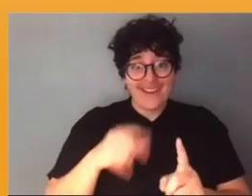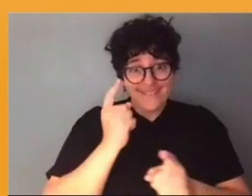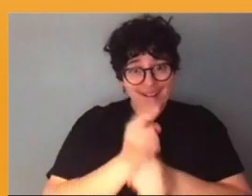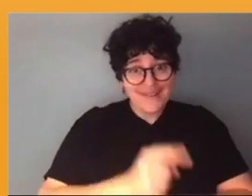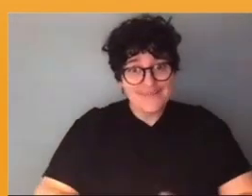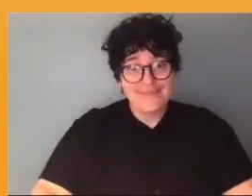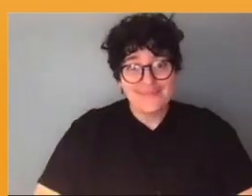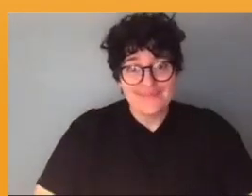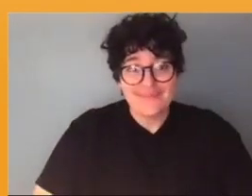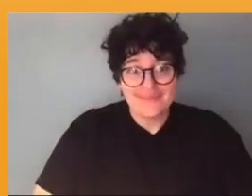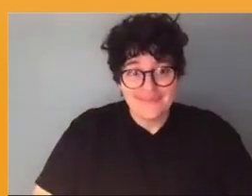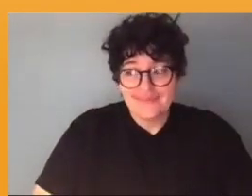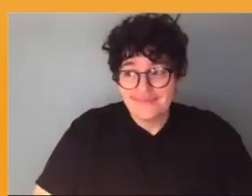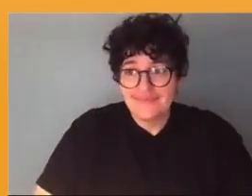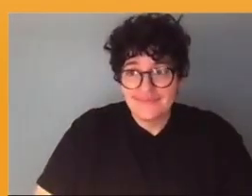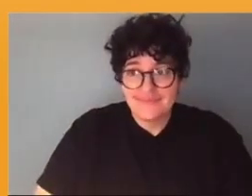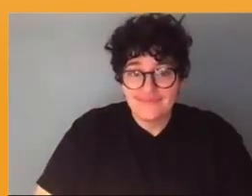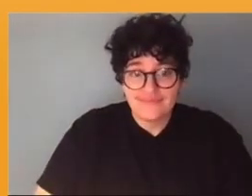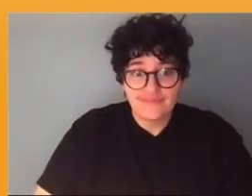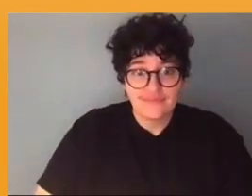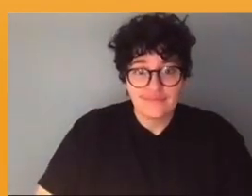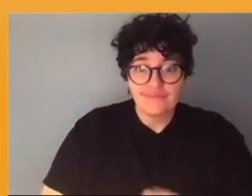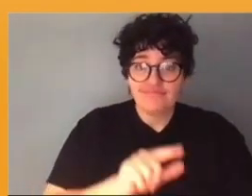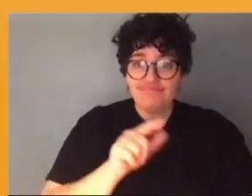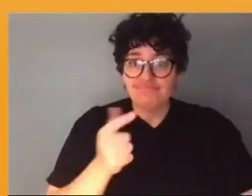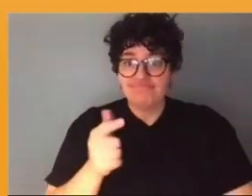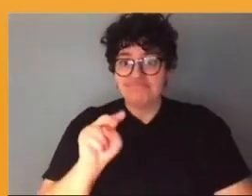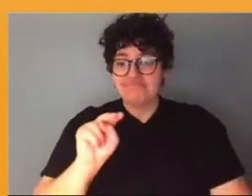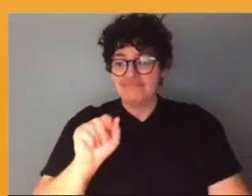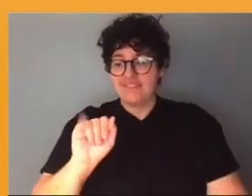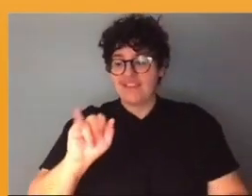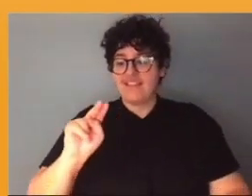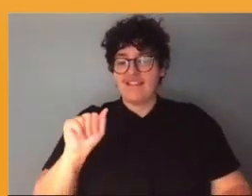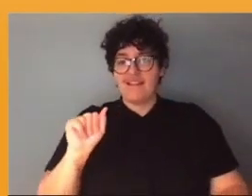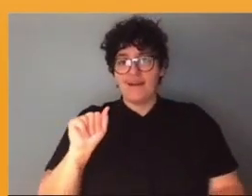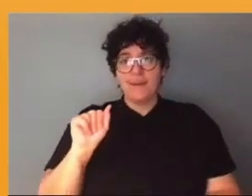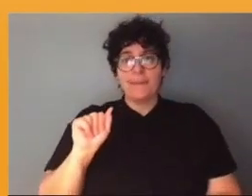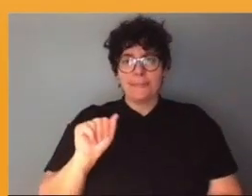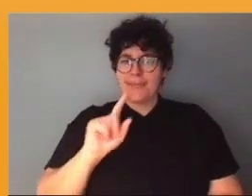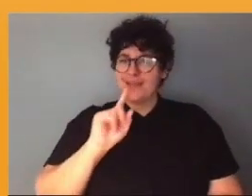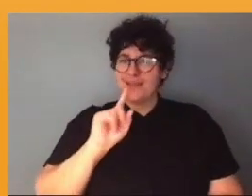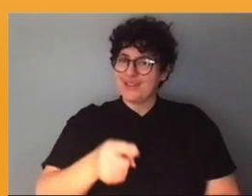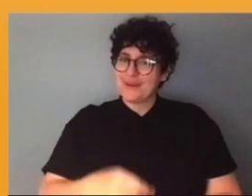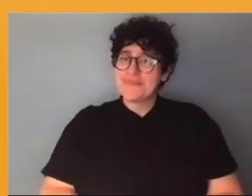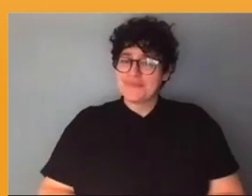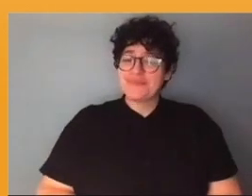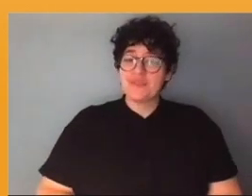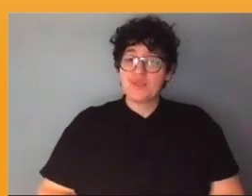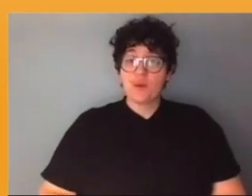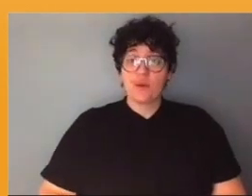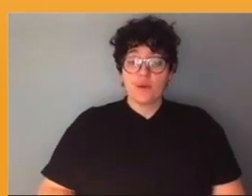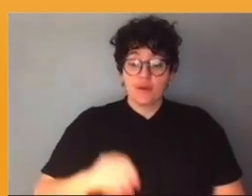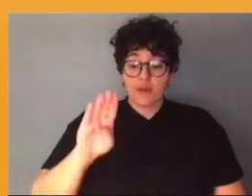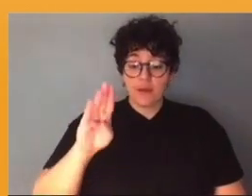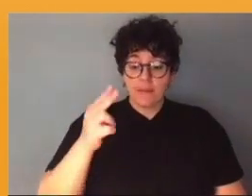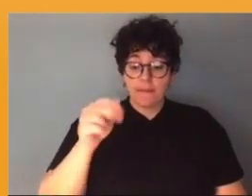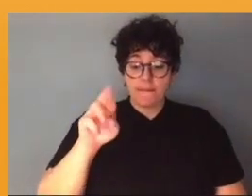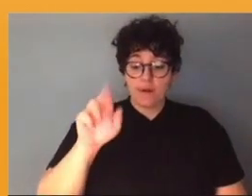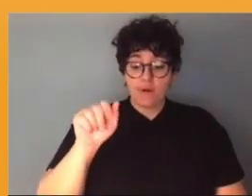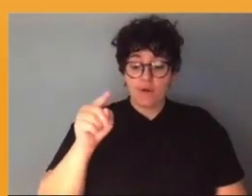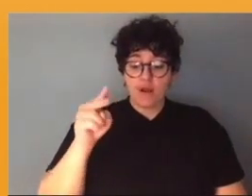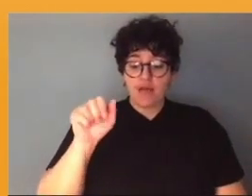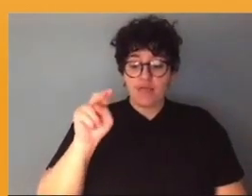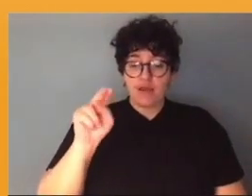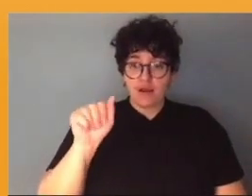Yeah. Naina, can we turn to you? Sure, absolutely. So I will say that in Bharathanatyam